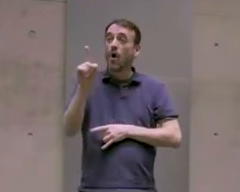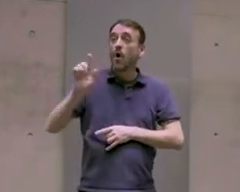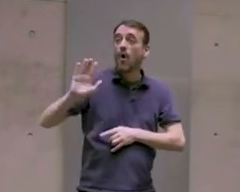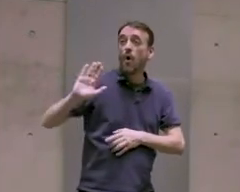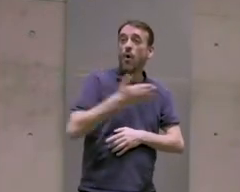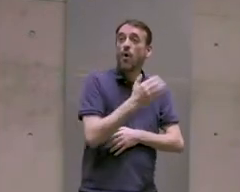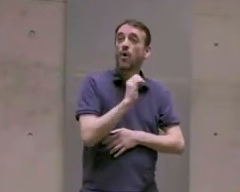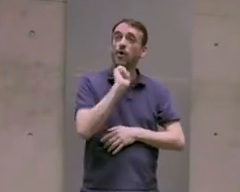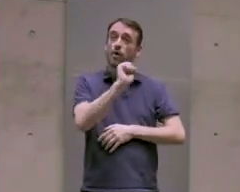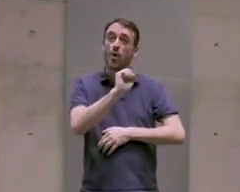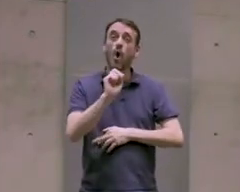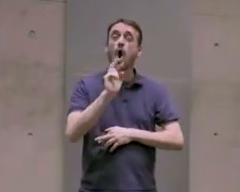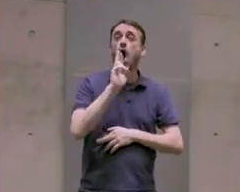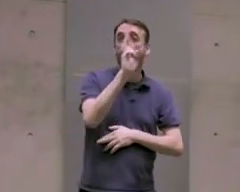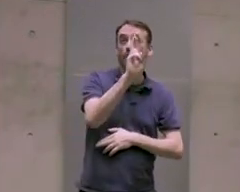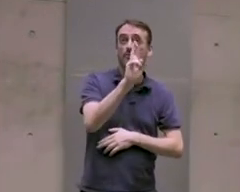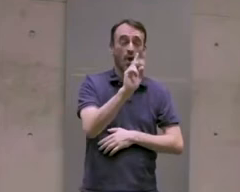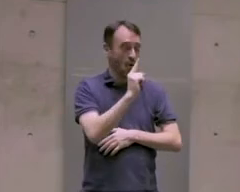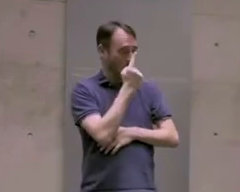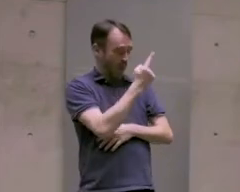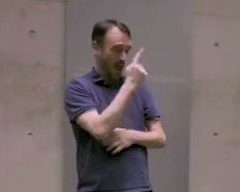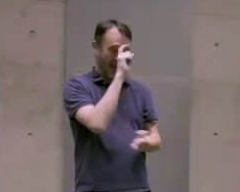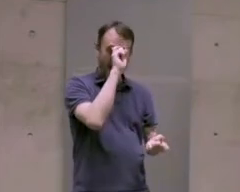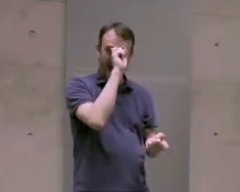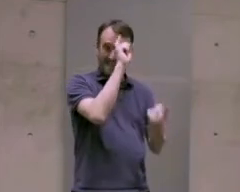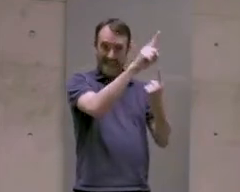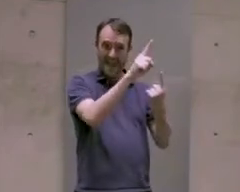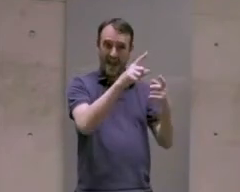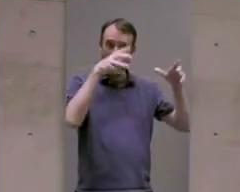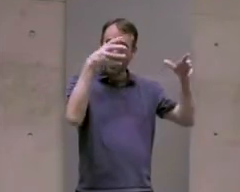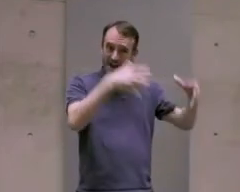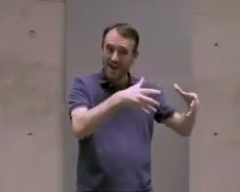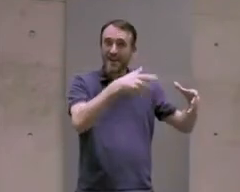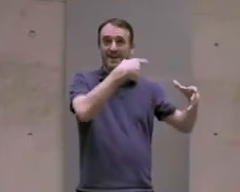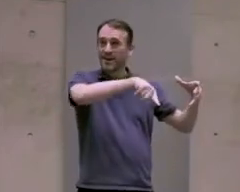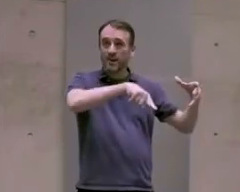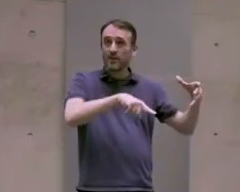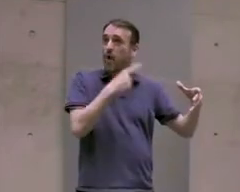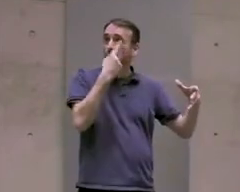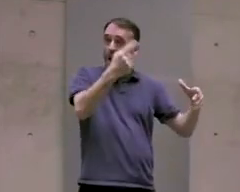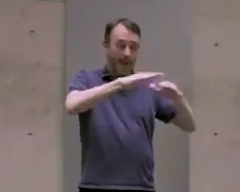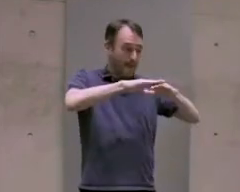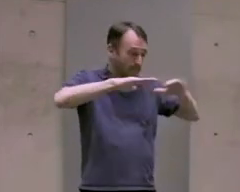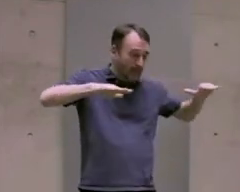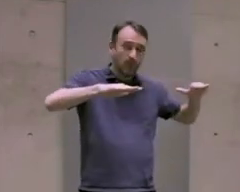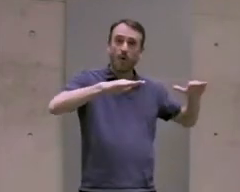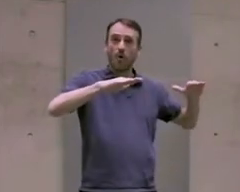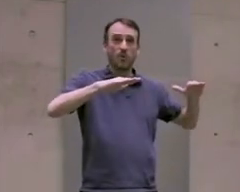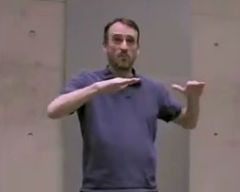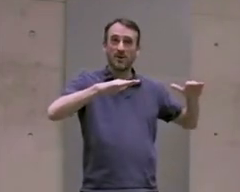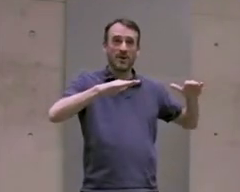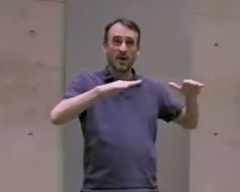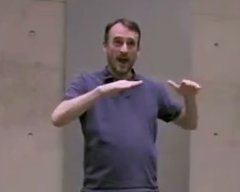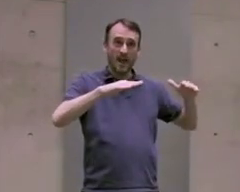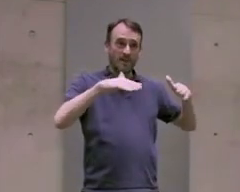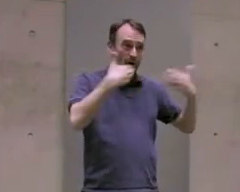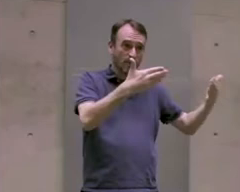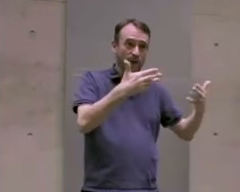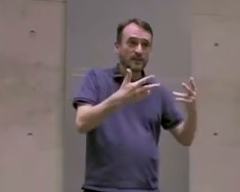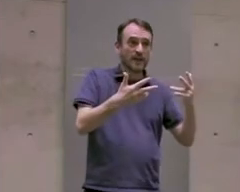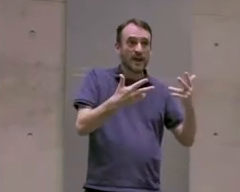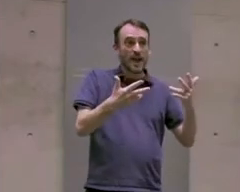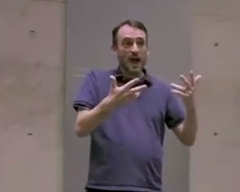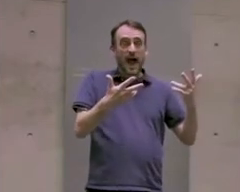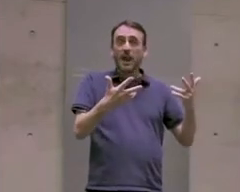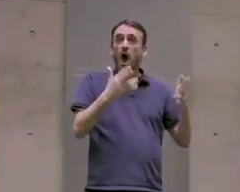my... that would be a tip. Just kind of don't do one platform very well and neglect everywhere else. That